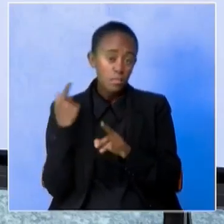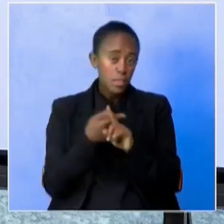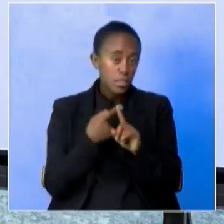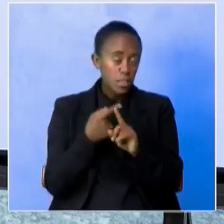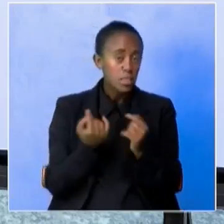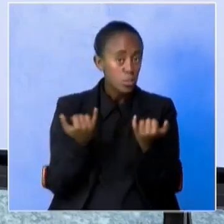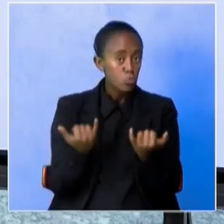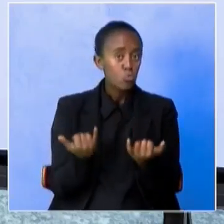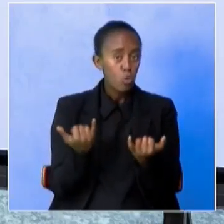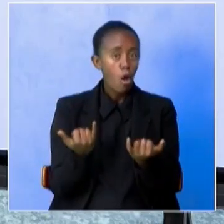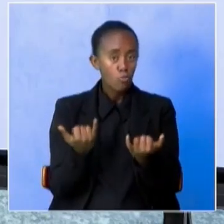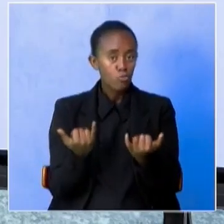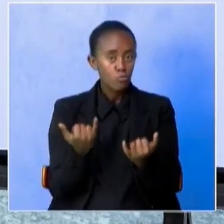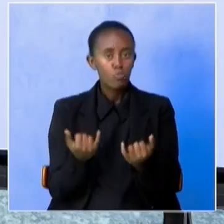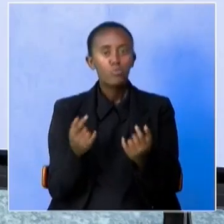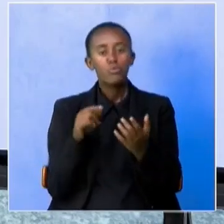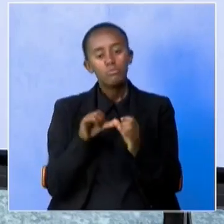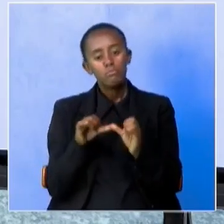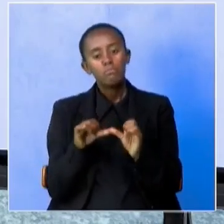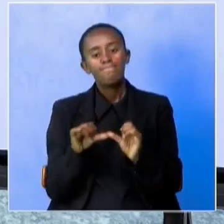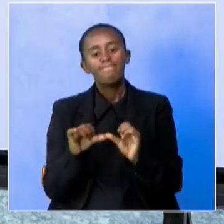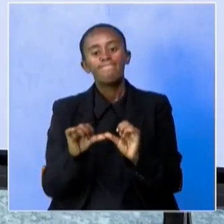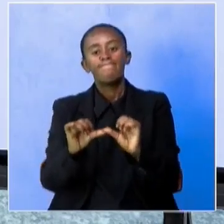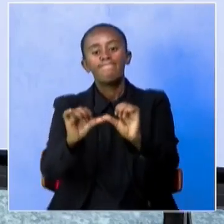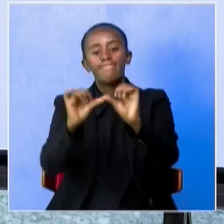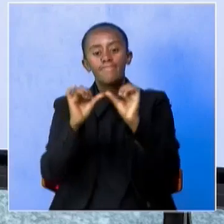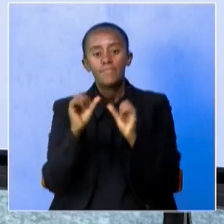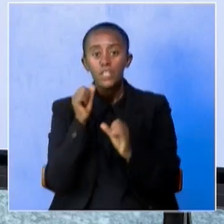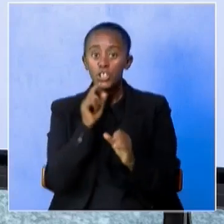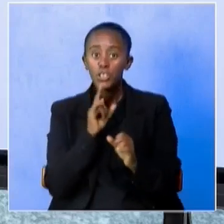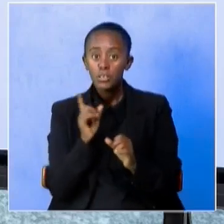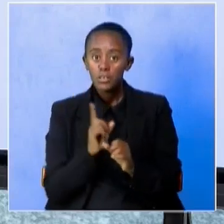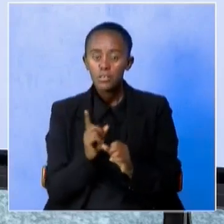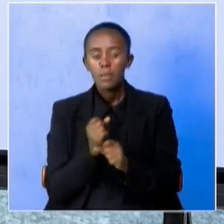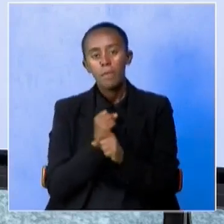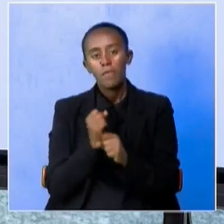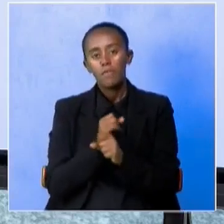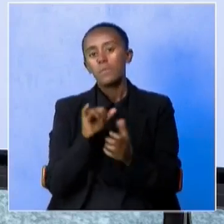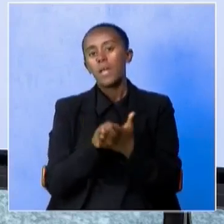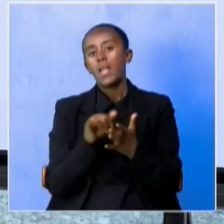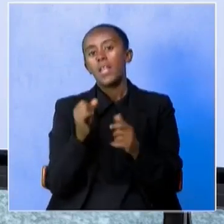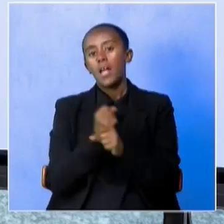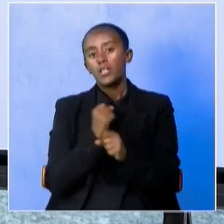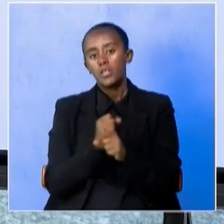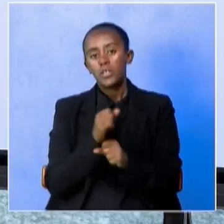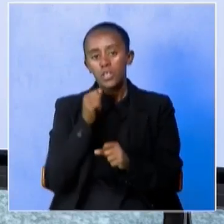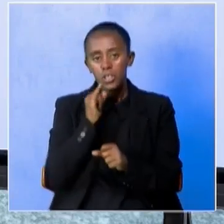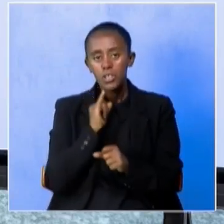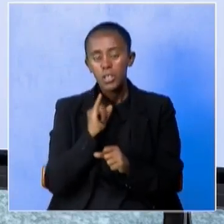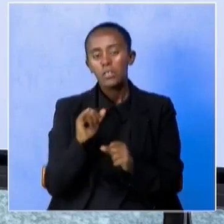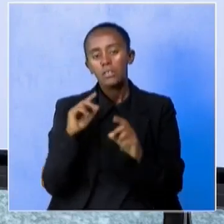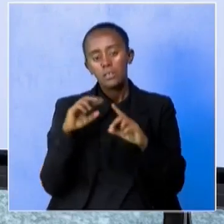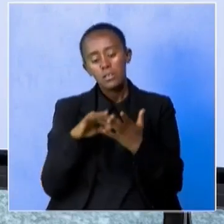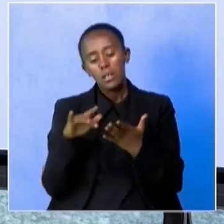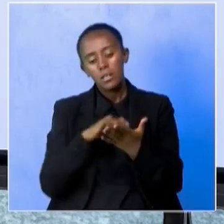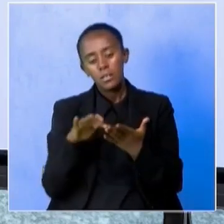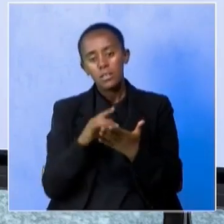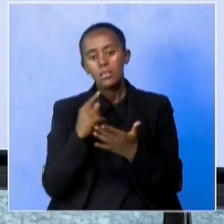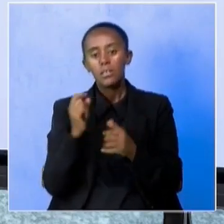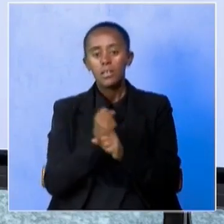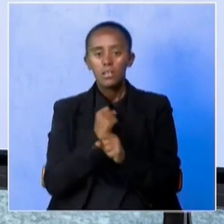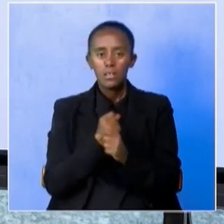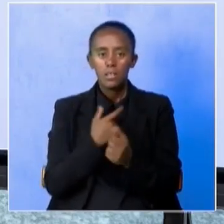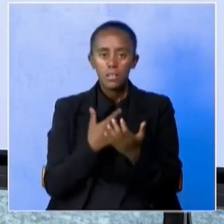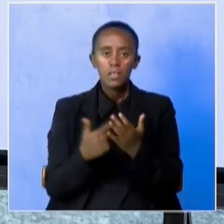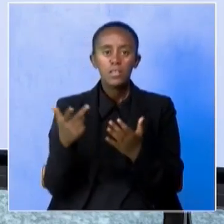to now and still continuing, she has performed the action. She has studied for the exam. And that is